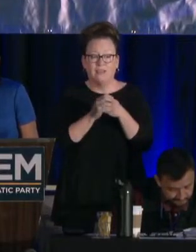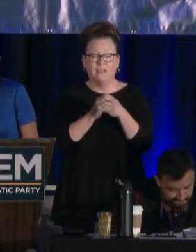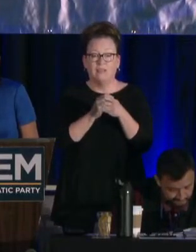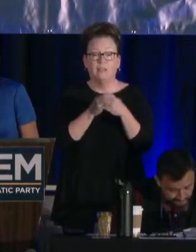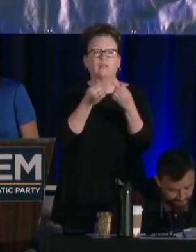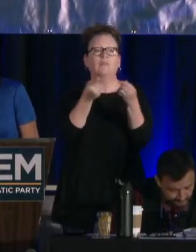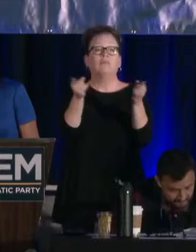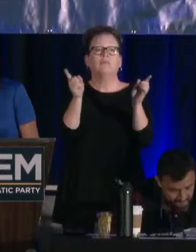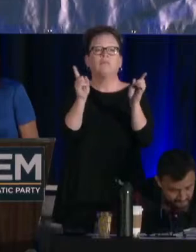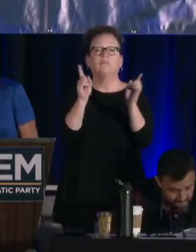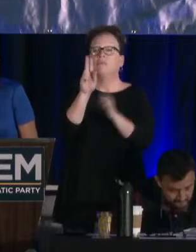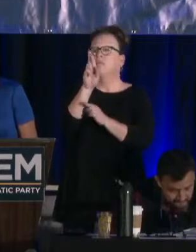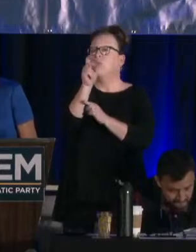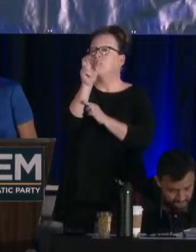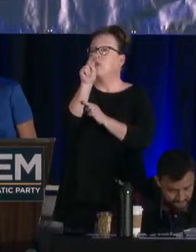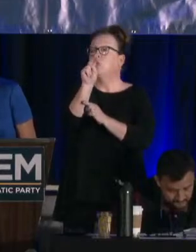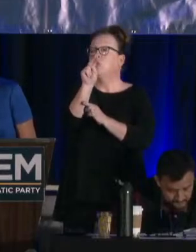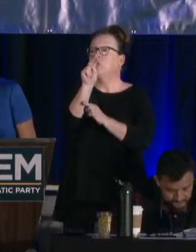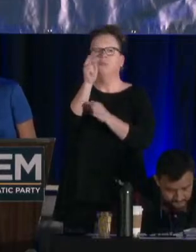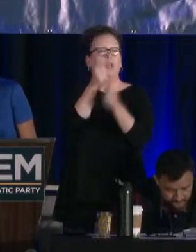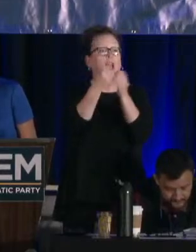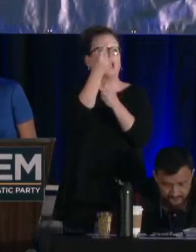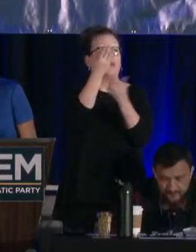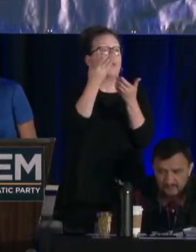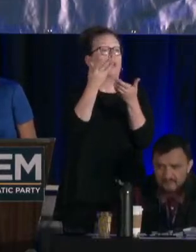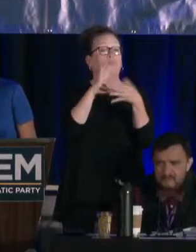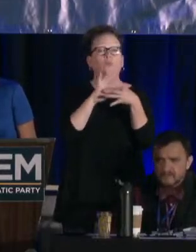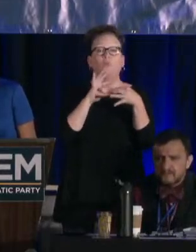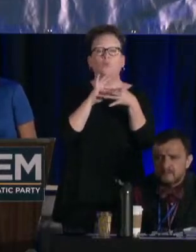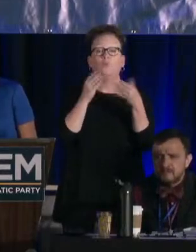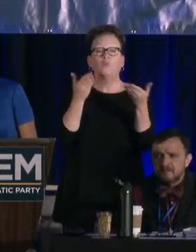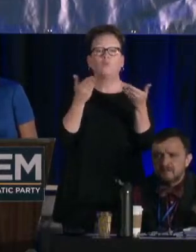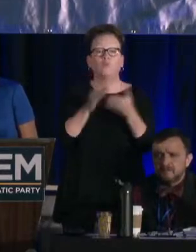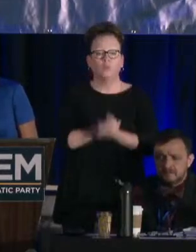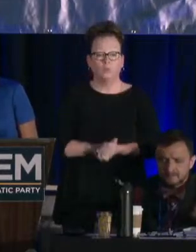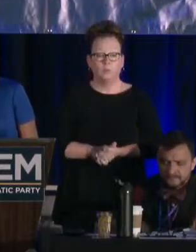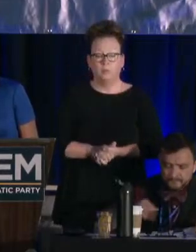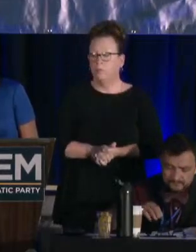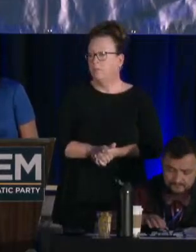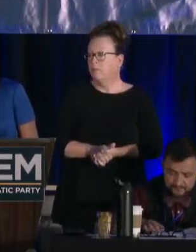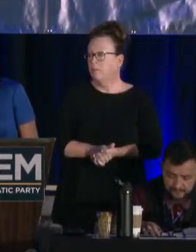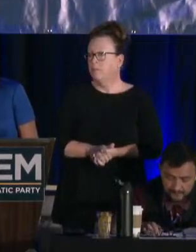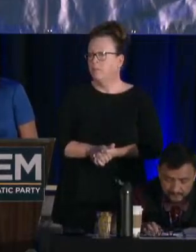Are there any resolutions that anyone wishes to pull?